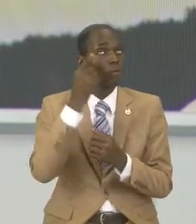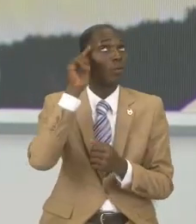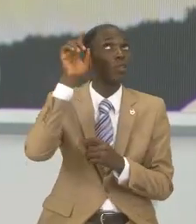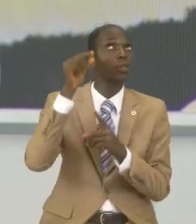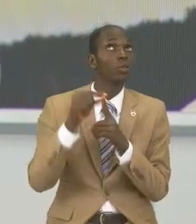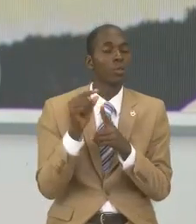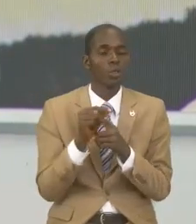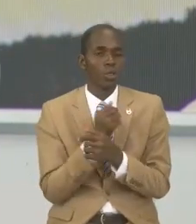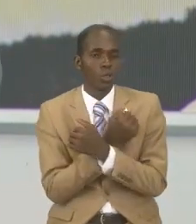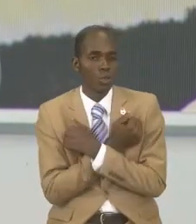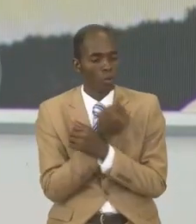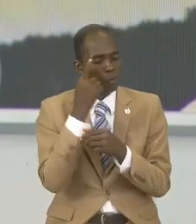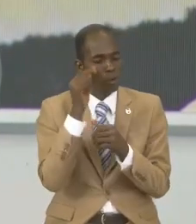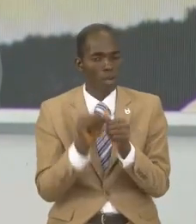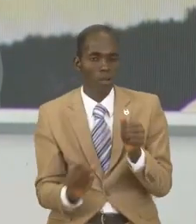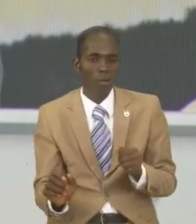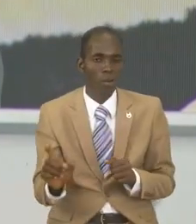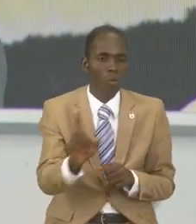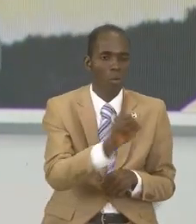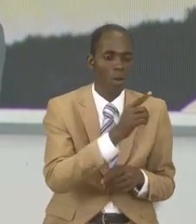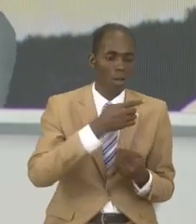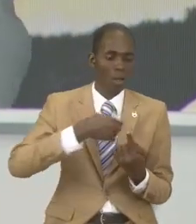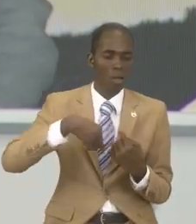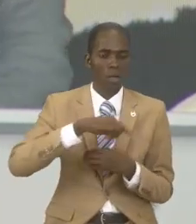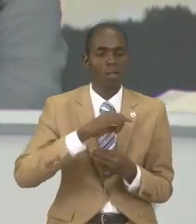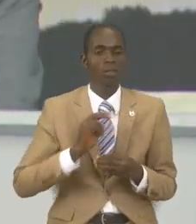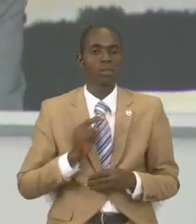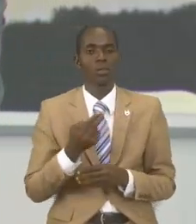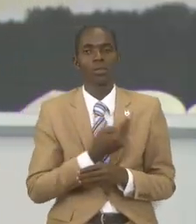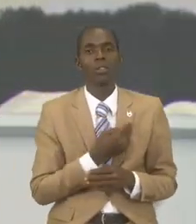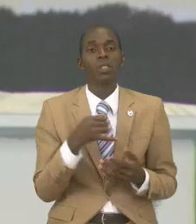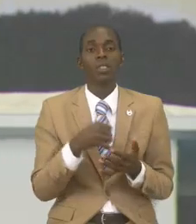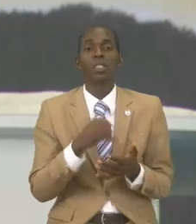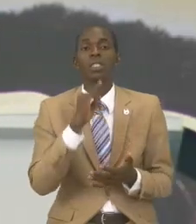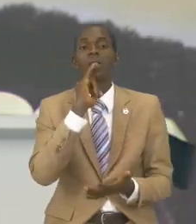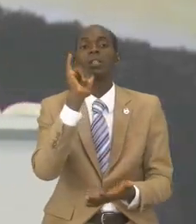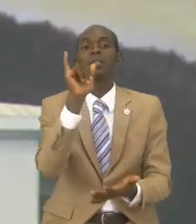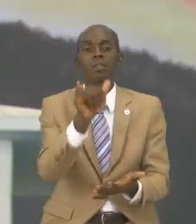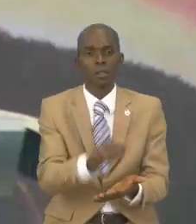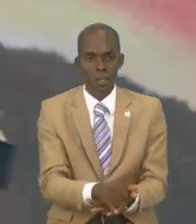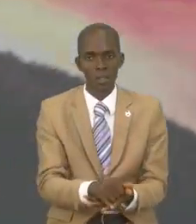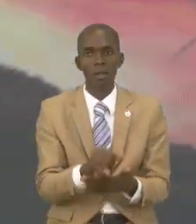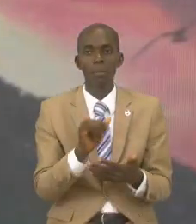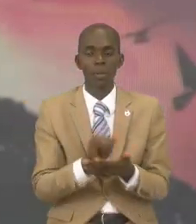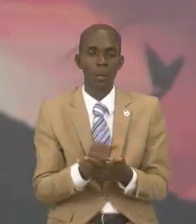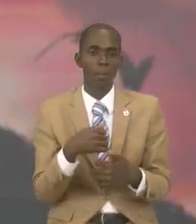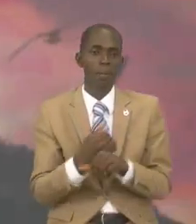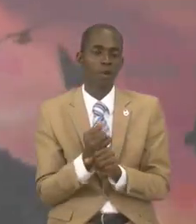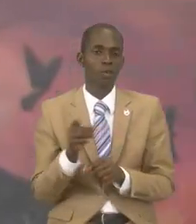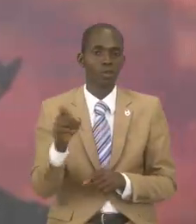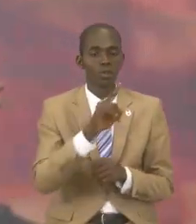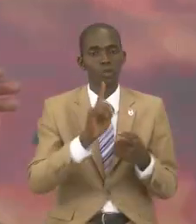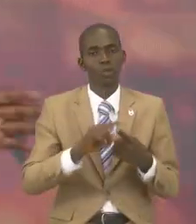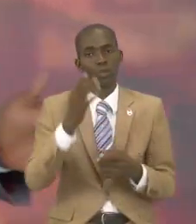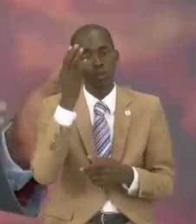love for everyone around us, it is that makes us to know that